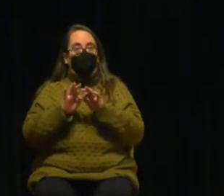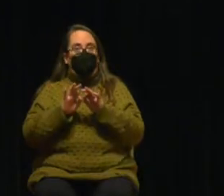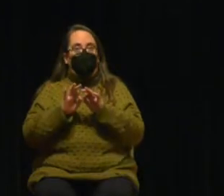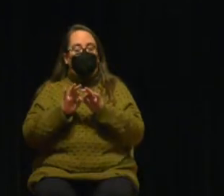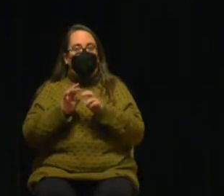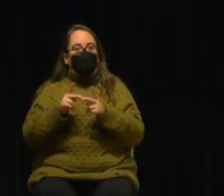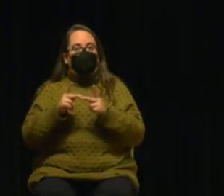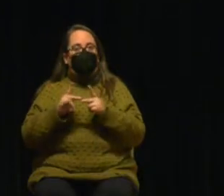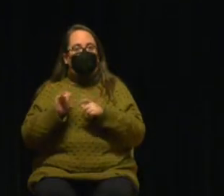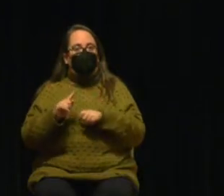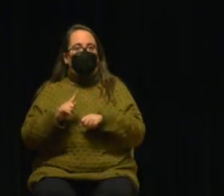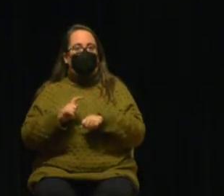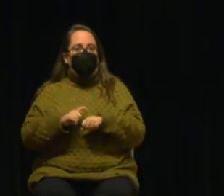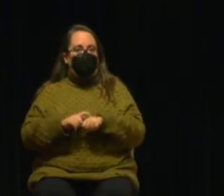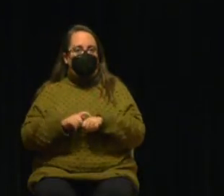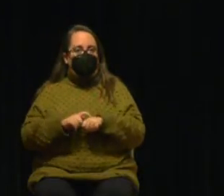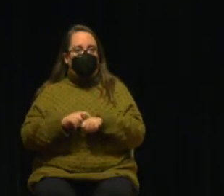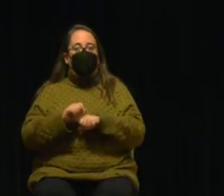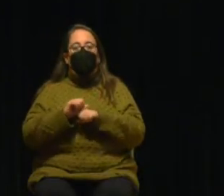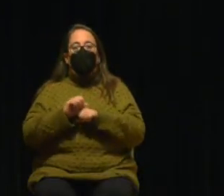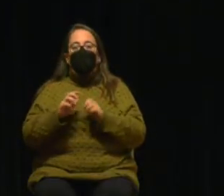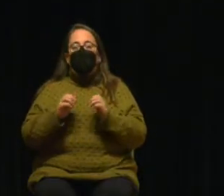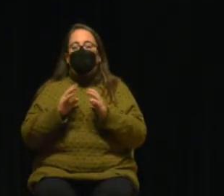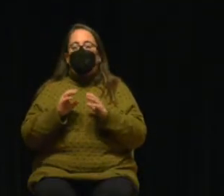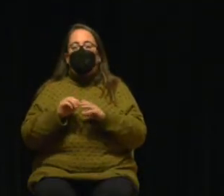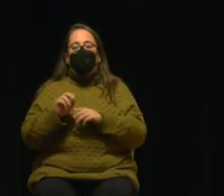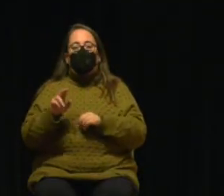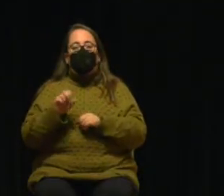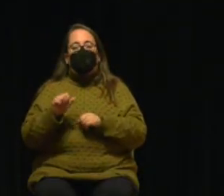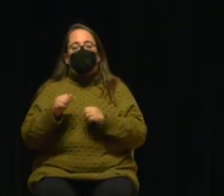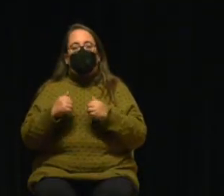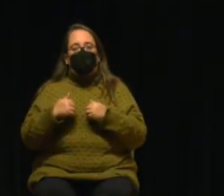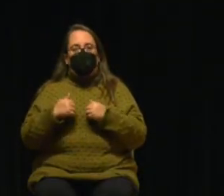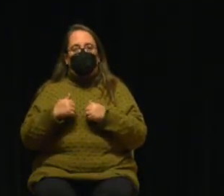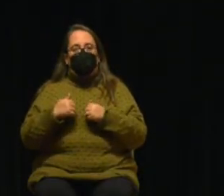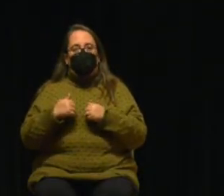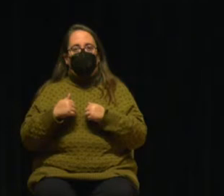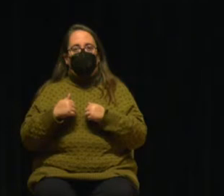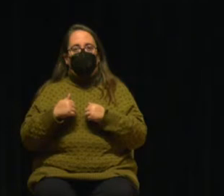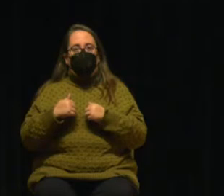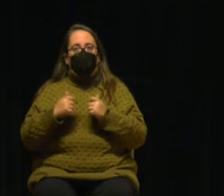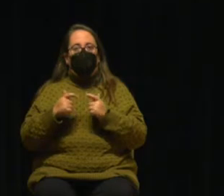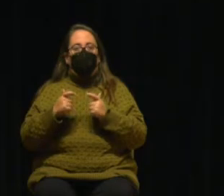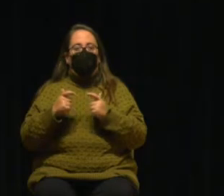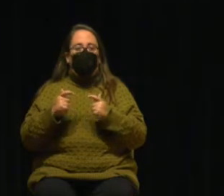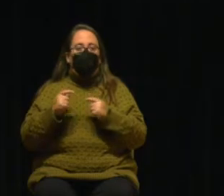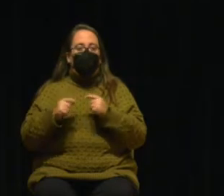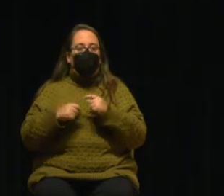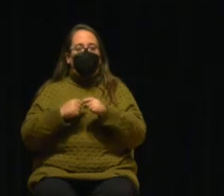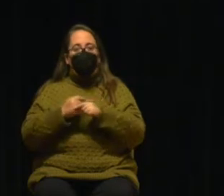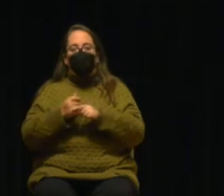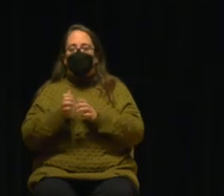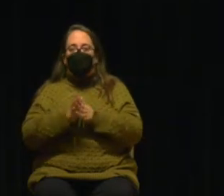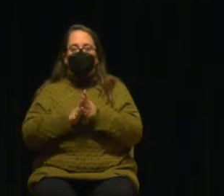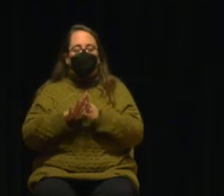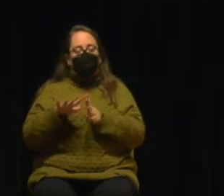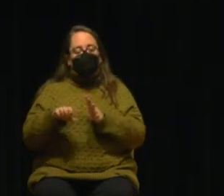moment. Slave owners in the United States had grand global ambitions at this